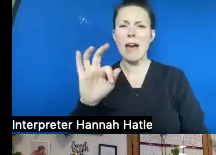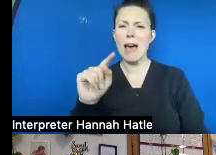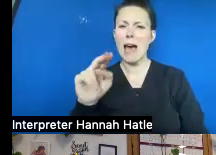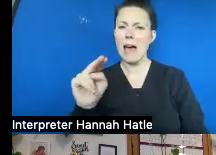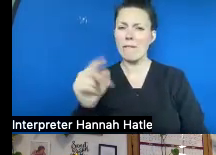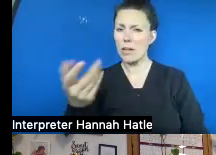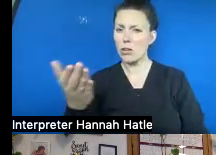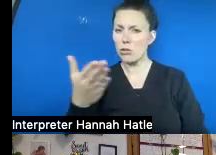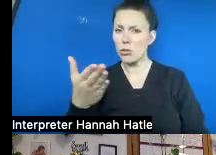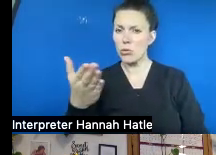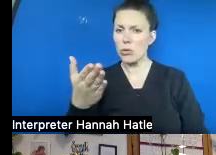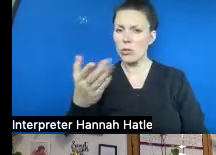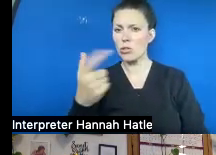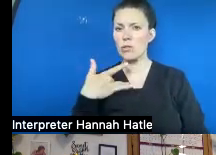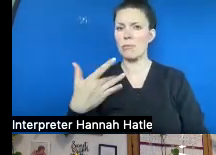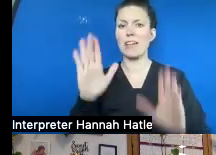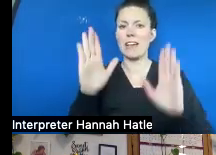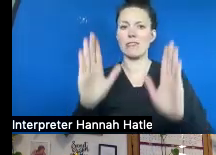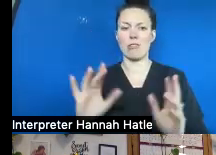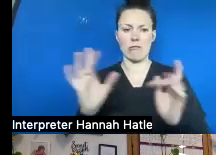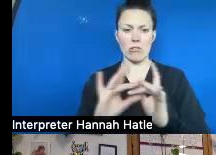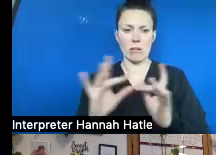such wonderful input.